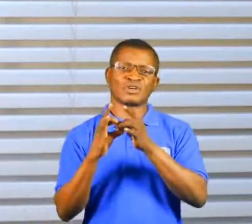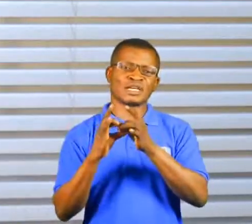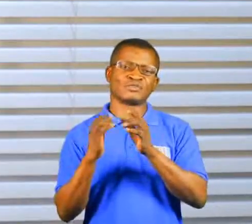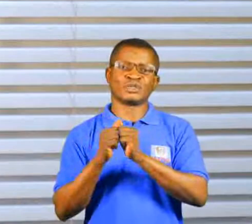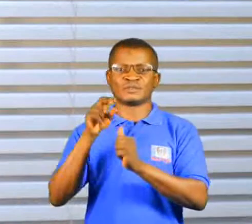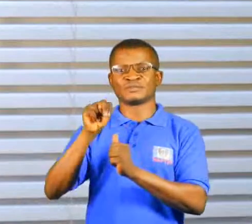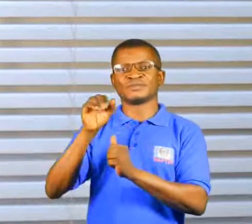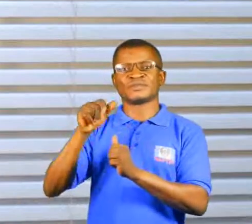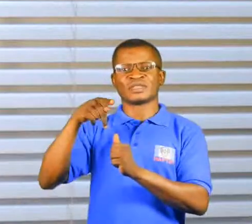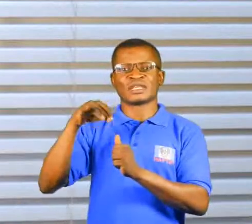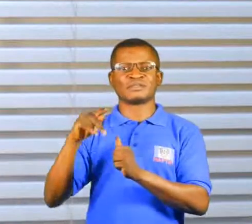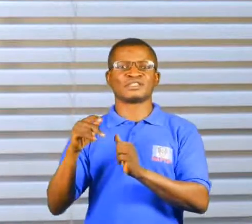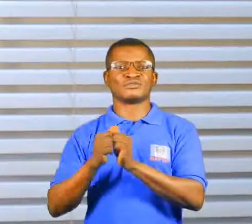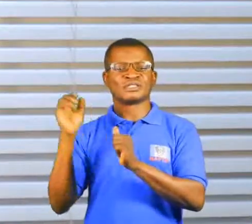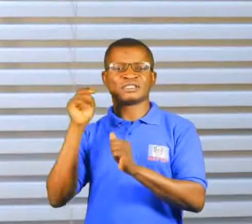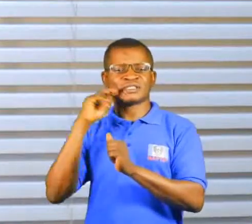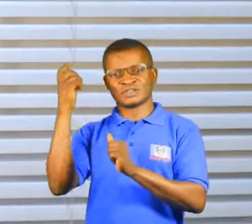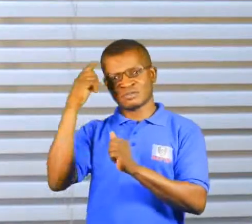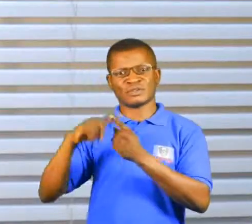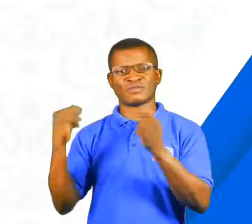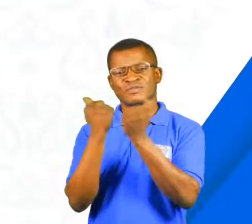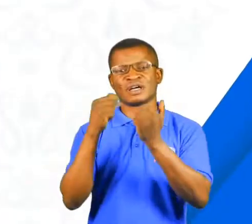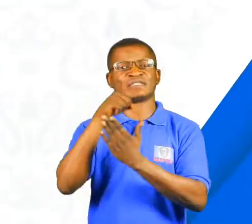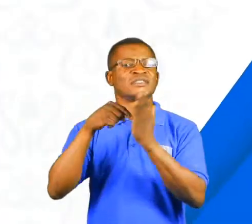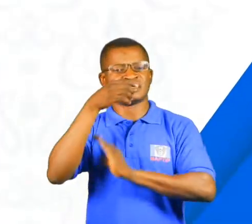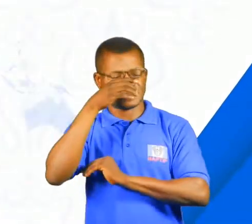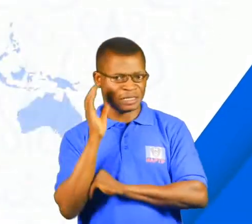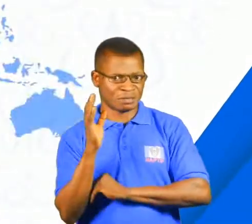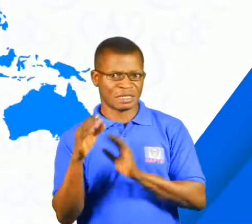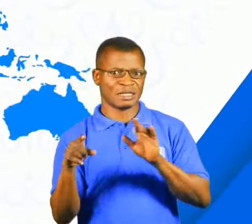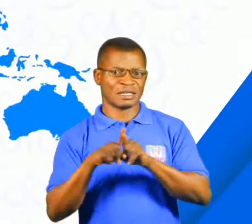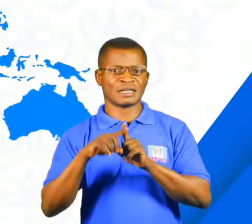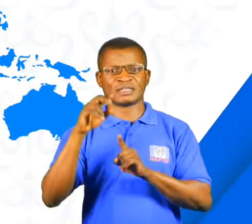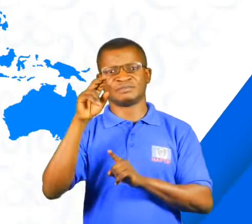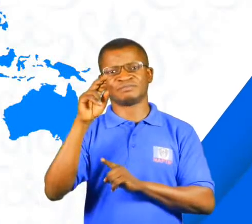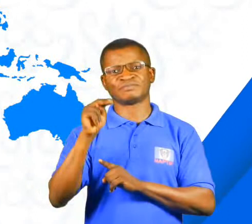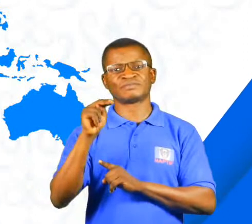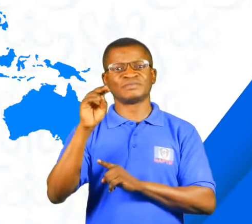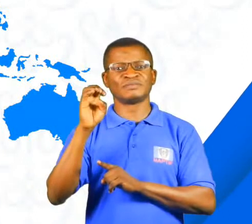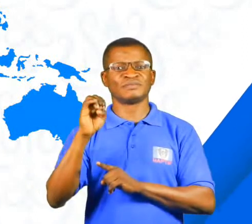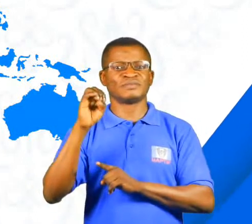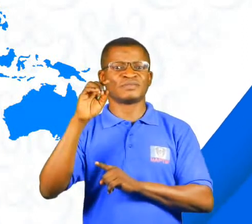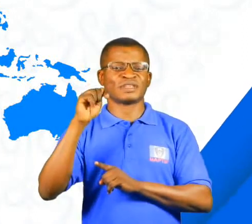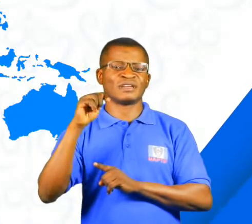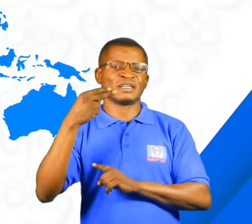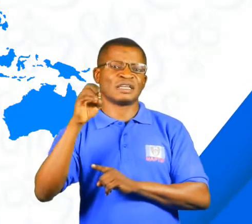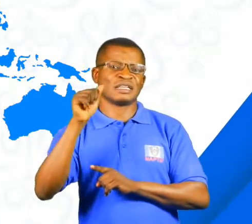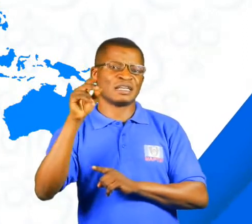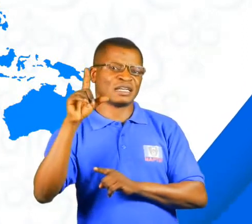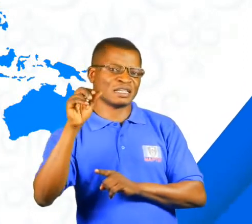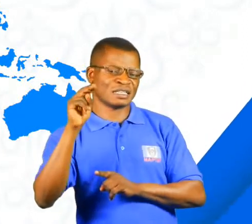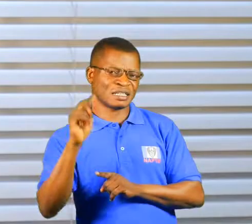also joining forces with NAPTIP and the Nigerian government to fight this crime. Italy, Netherlands, the